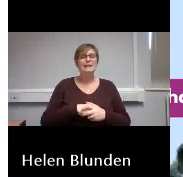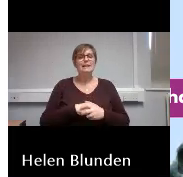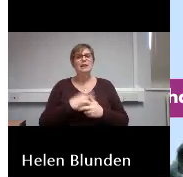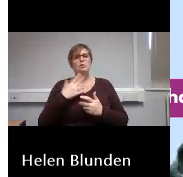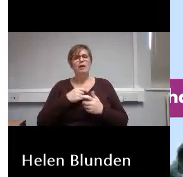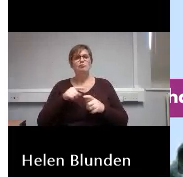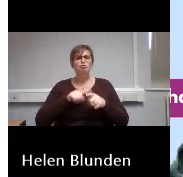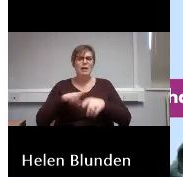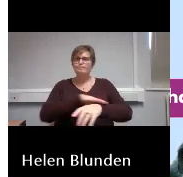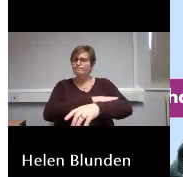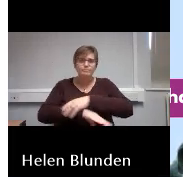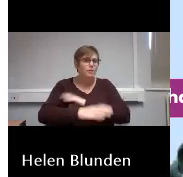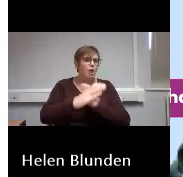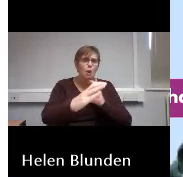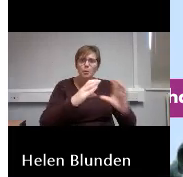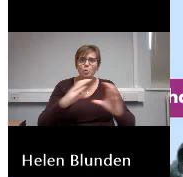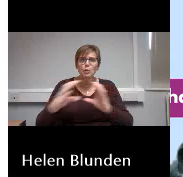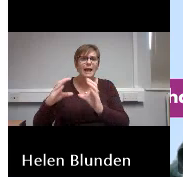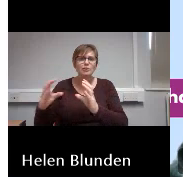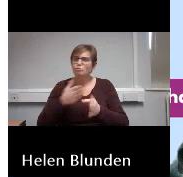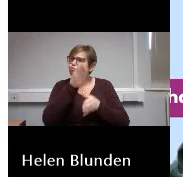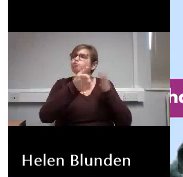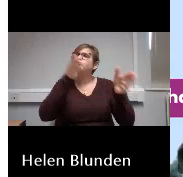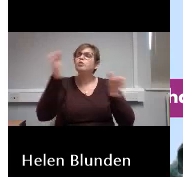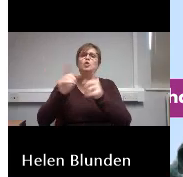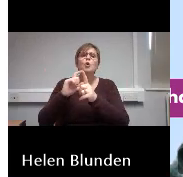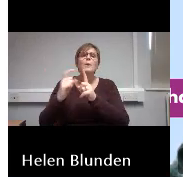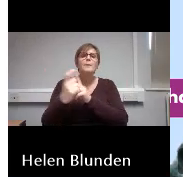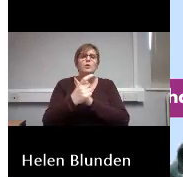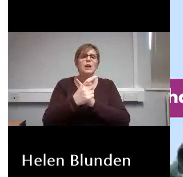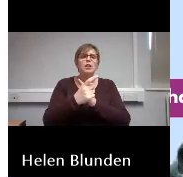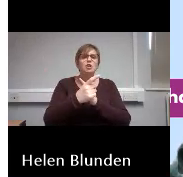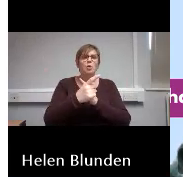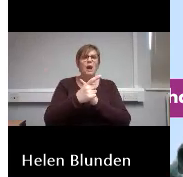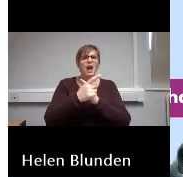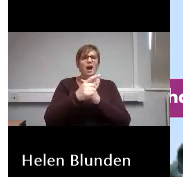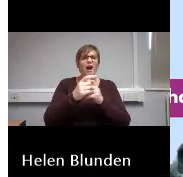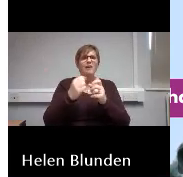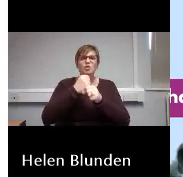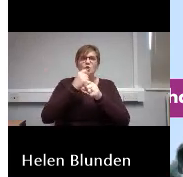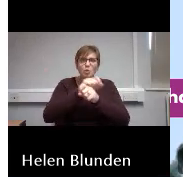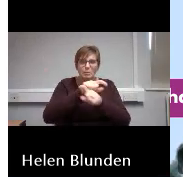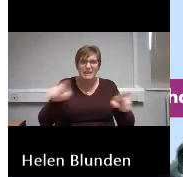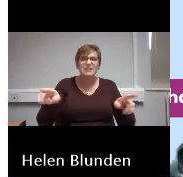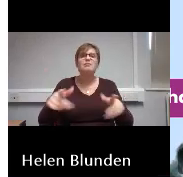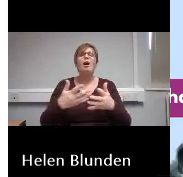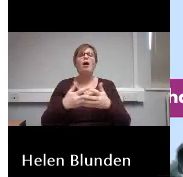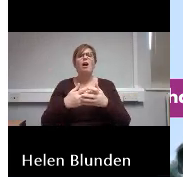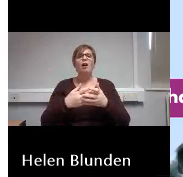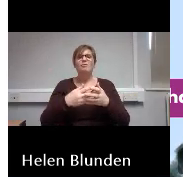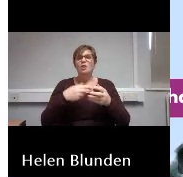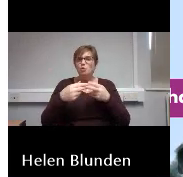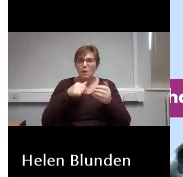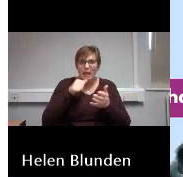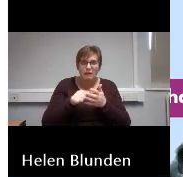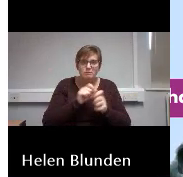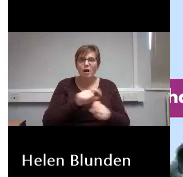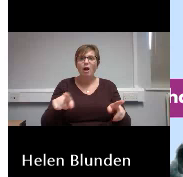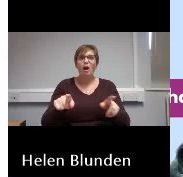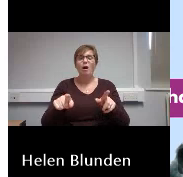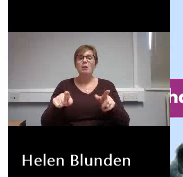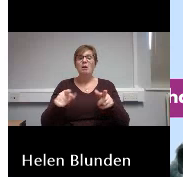proactive communication out to people in communities. So we've got social media channels, we run newsletters, we hold public-facing